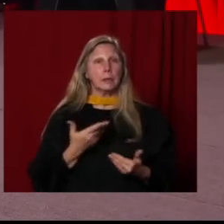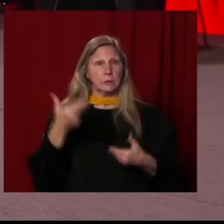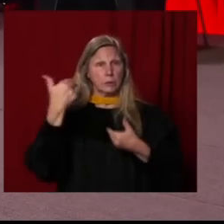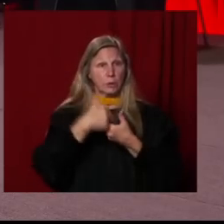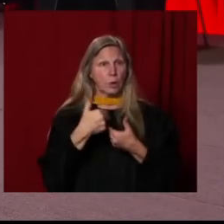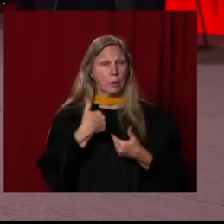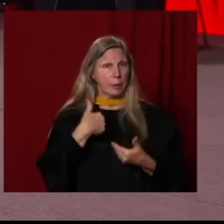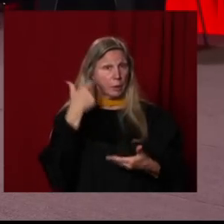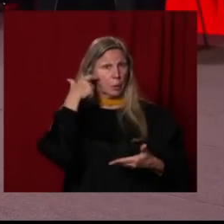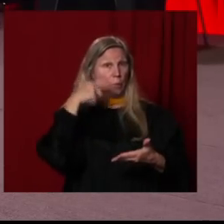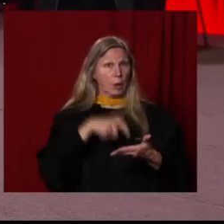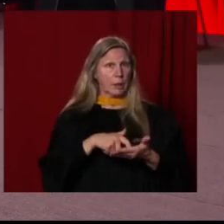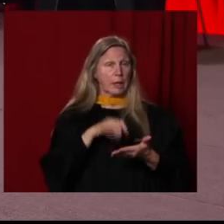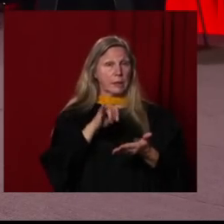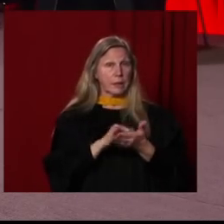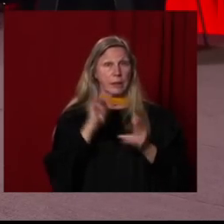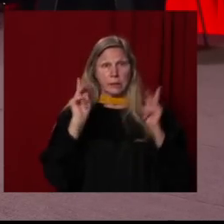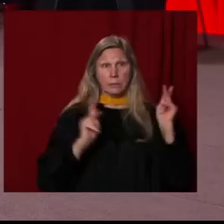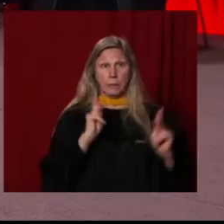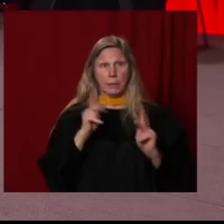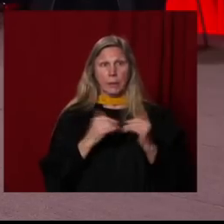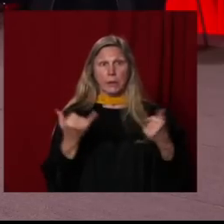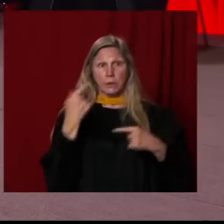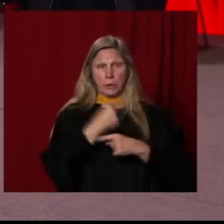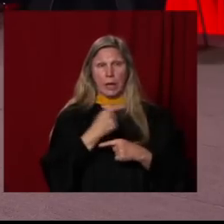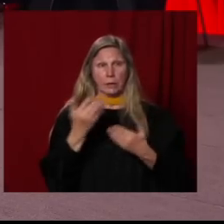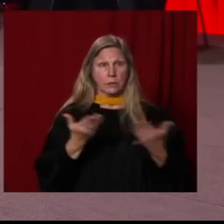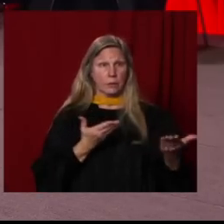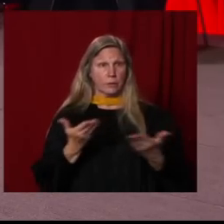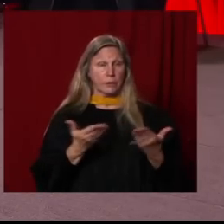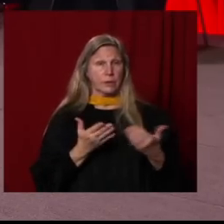in recognizing these participants in today's ceremony.